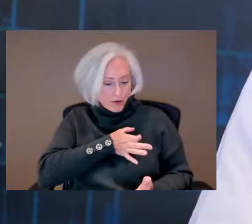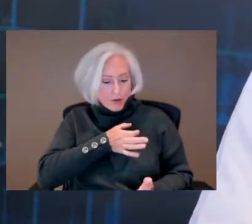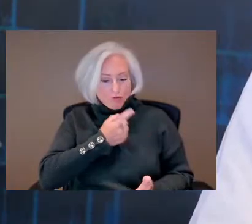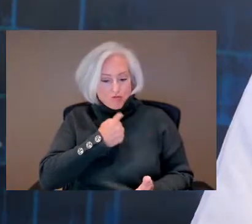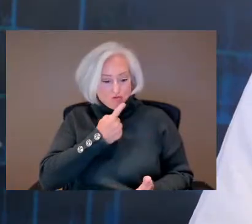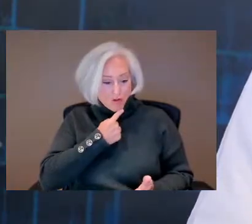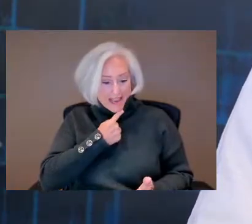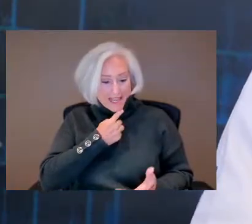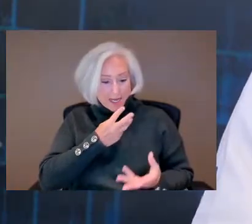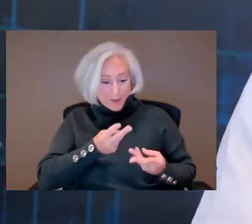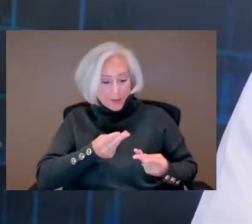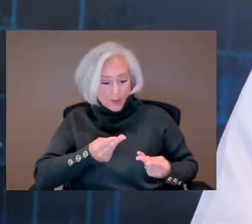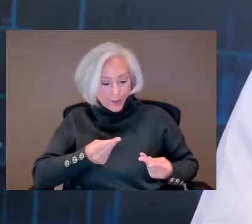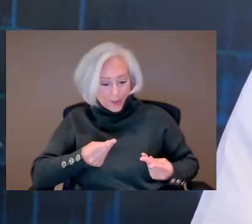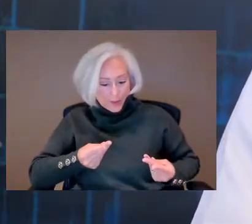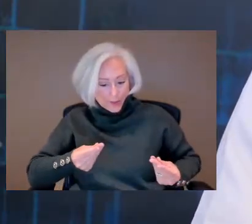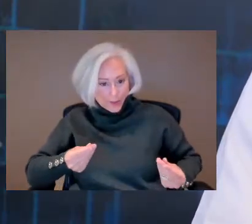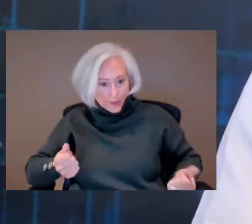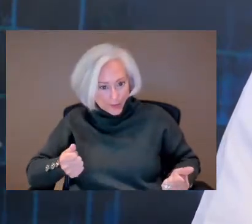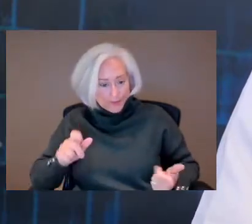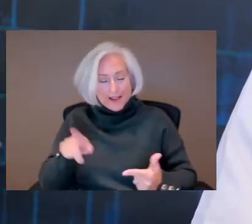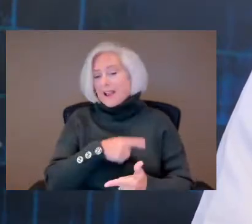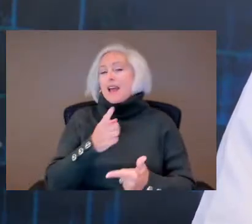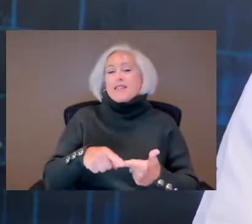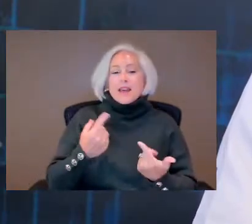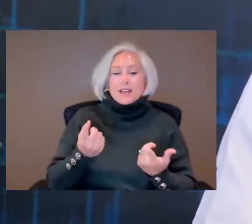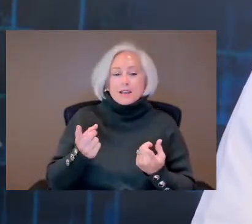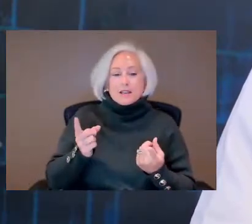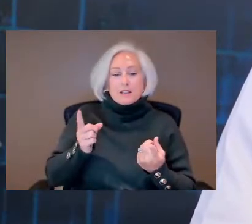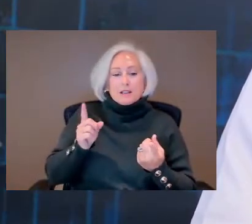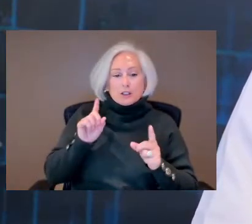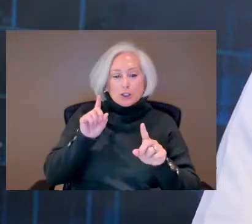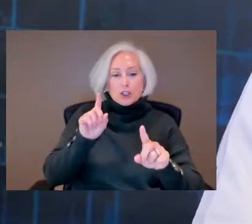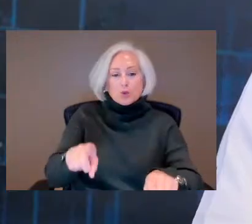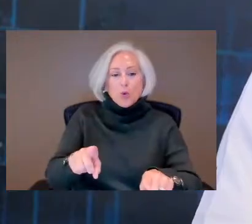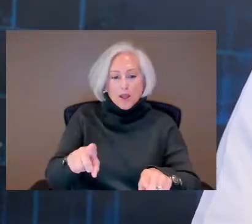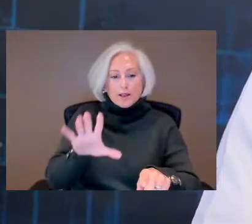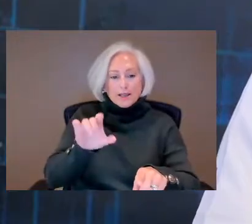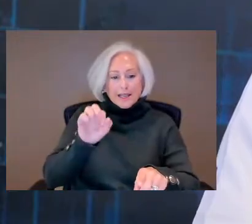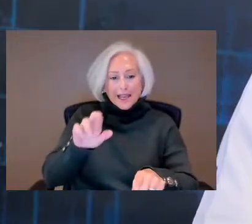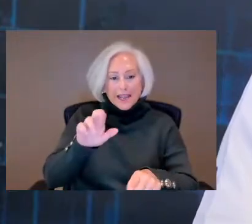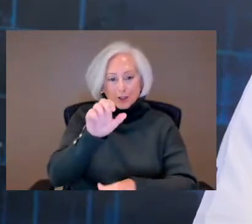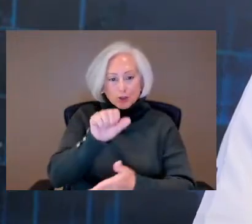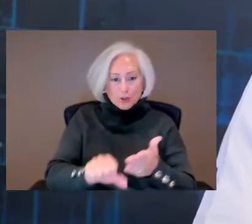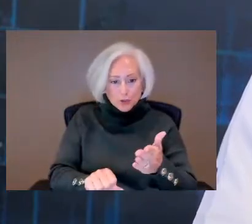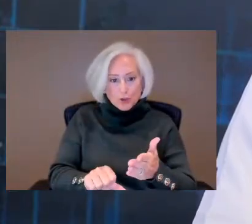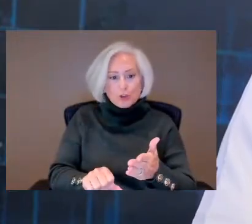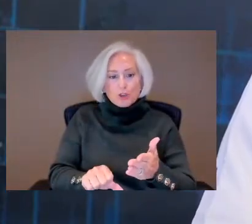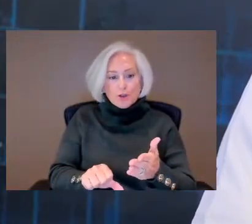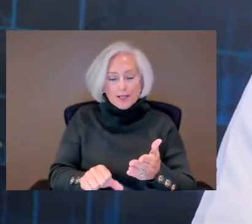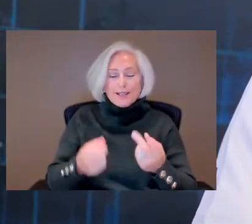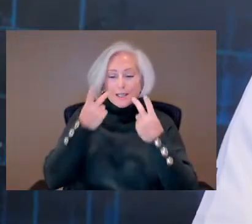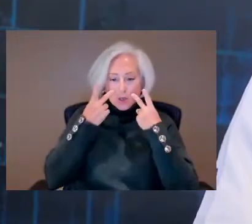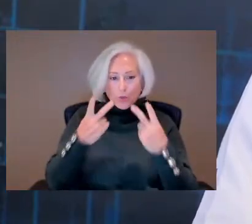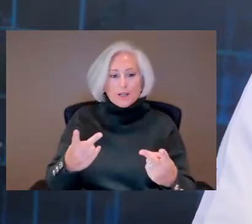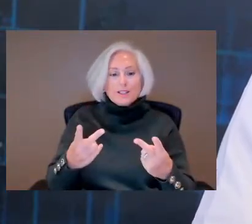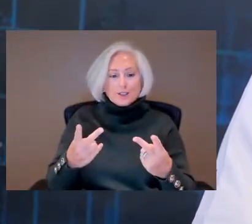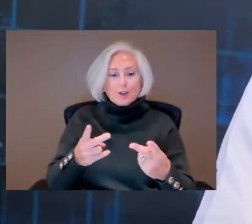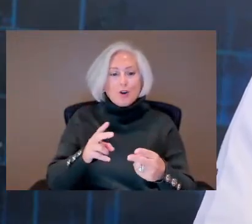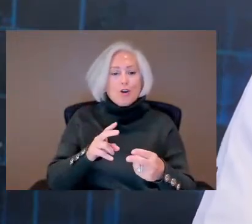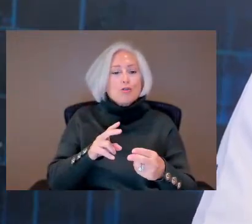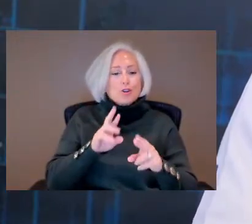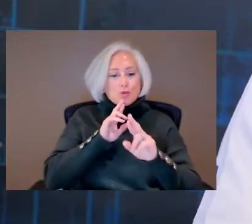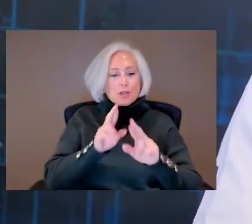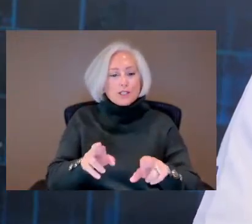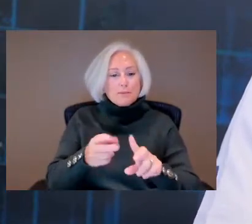we saw when she was able to go to her cancer surgery that there had been response to the tumor, and then also